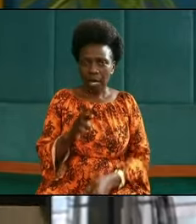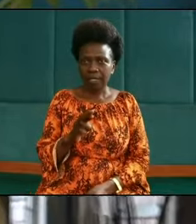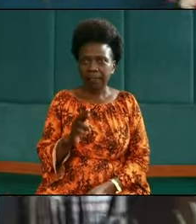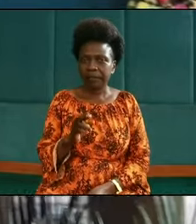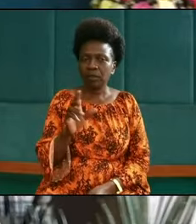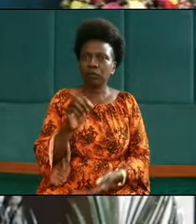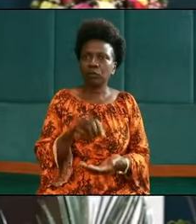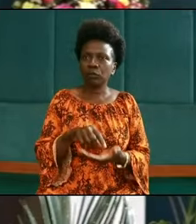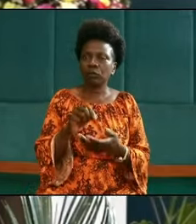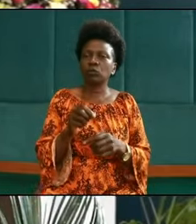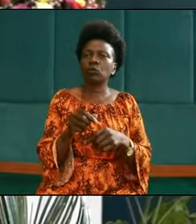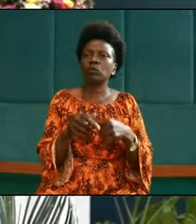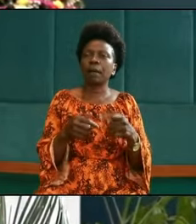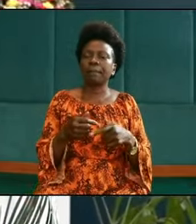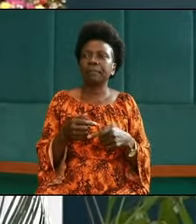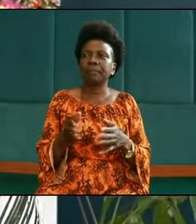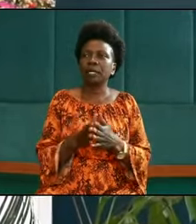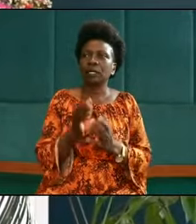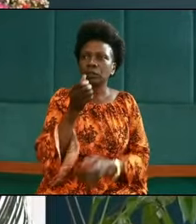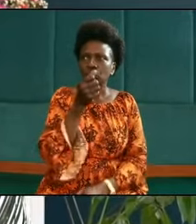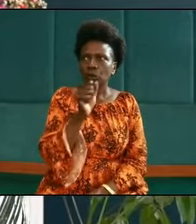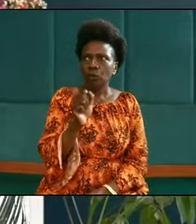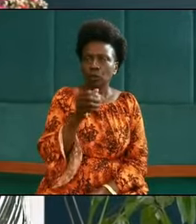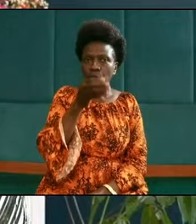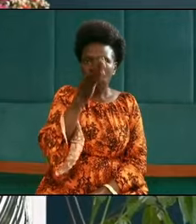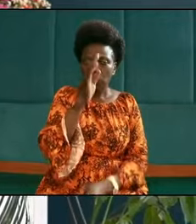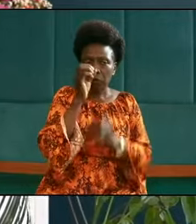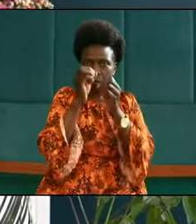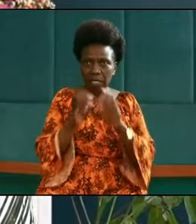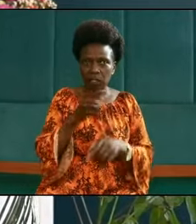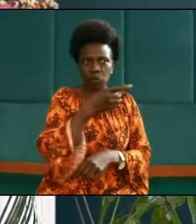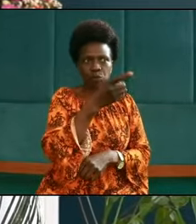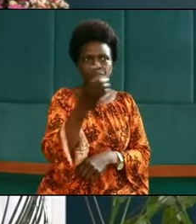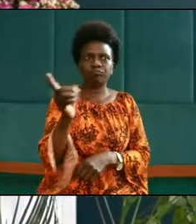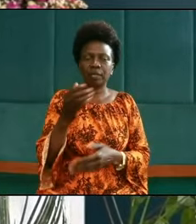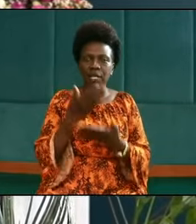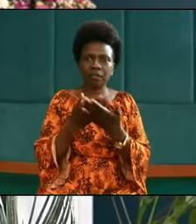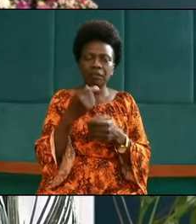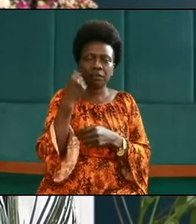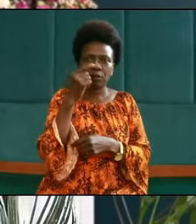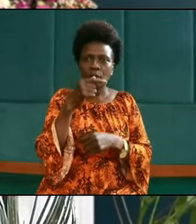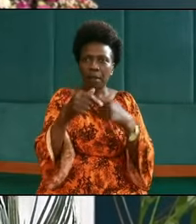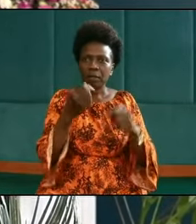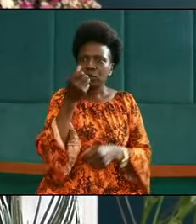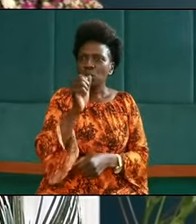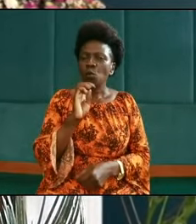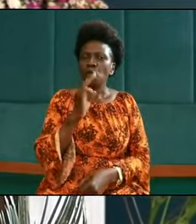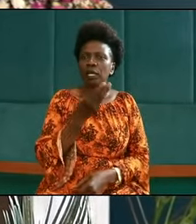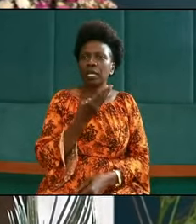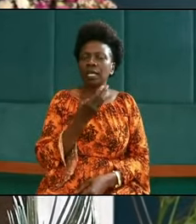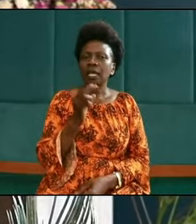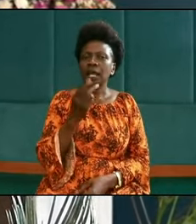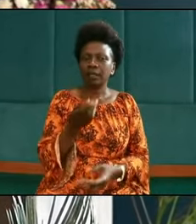You have chosen to come. And so God bless you. Thanks for coming so that we are not